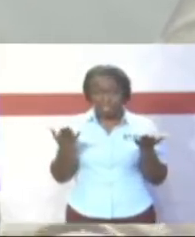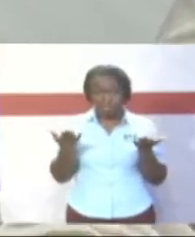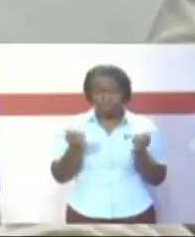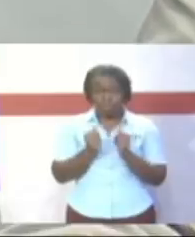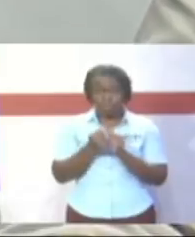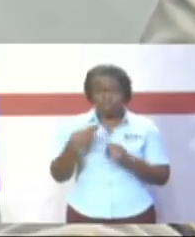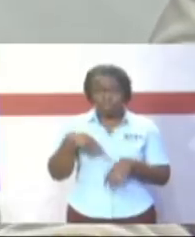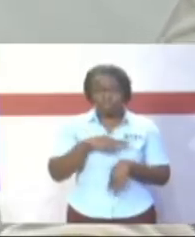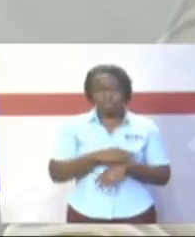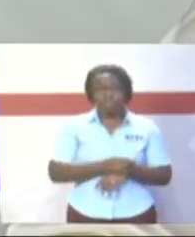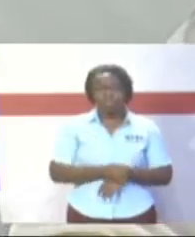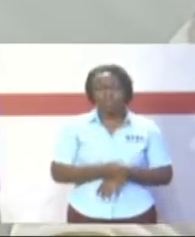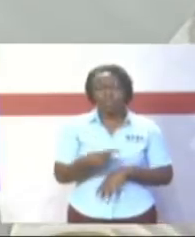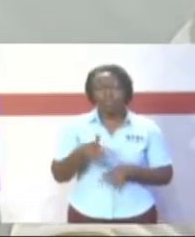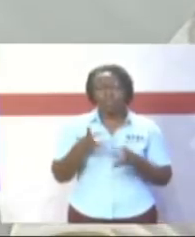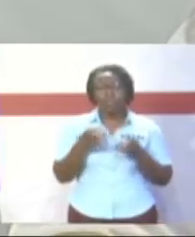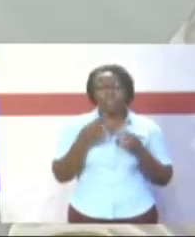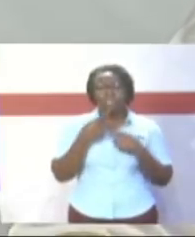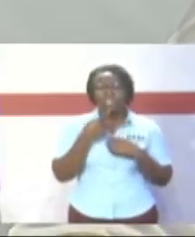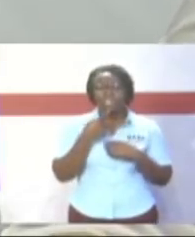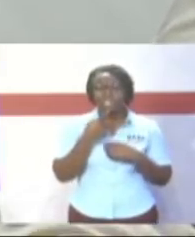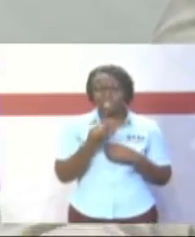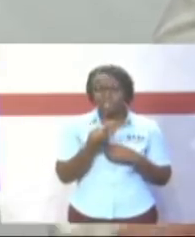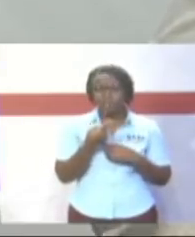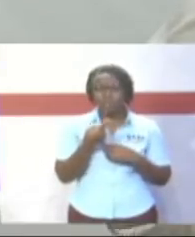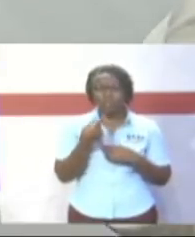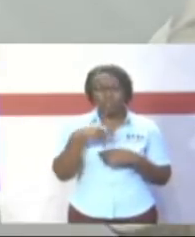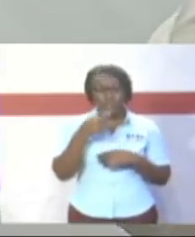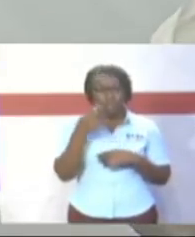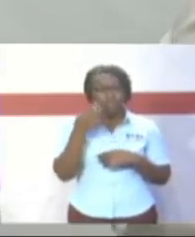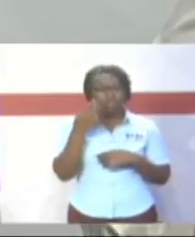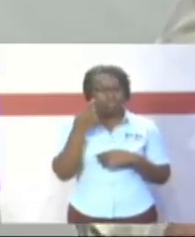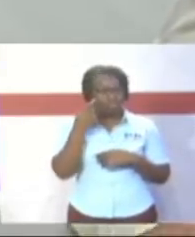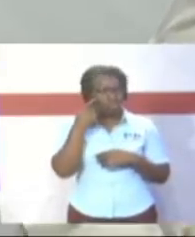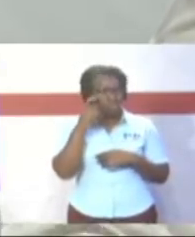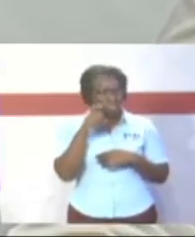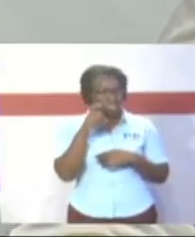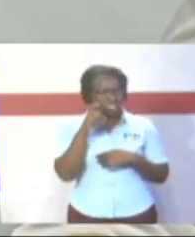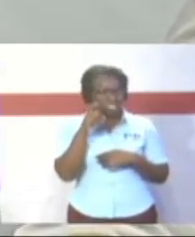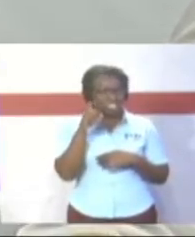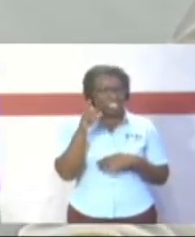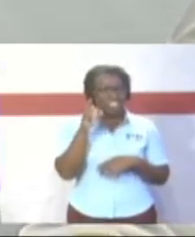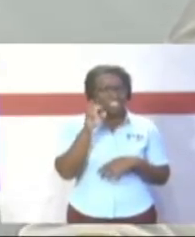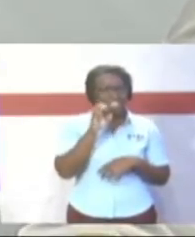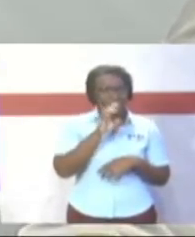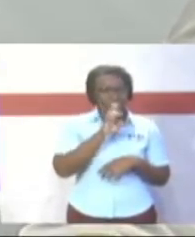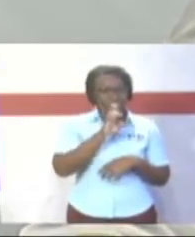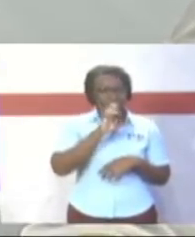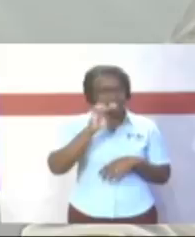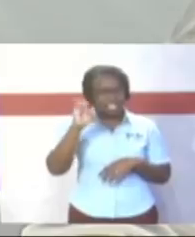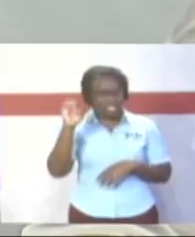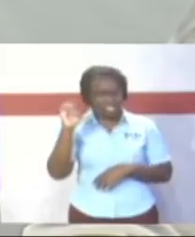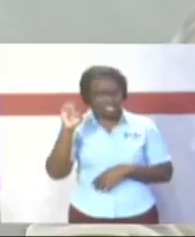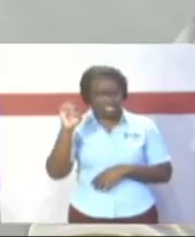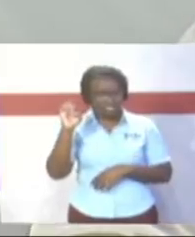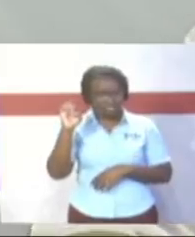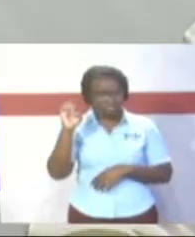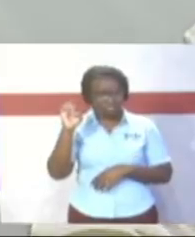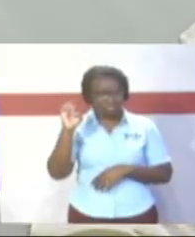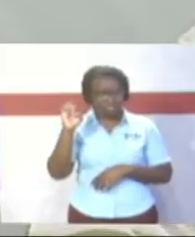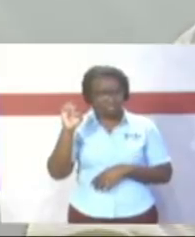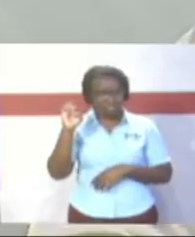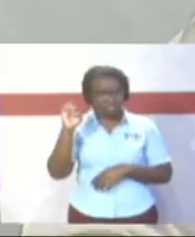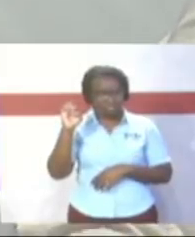you that we have noted in the Eastern RHA, just mirroring the national picture, an increased number